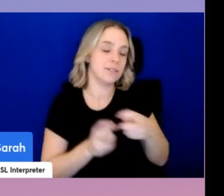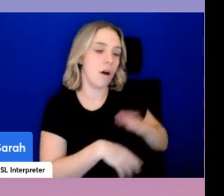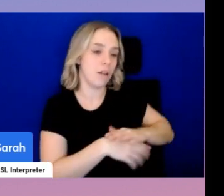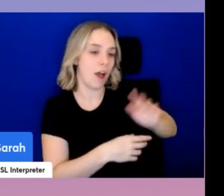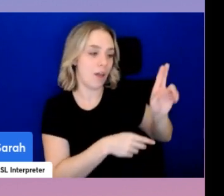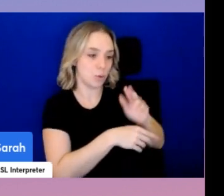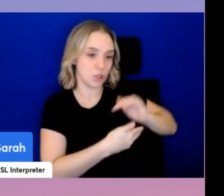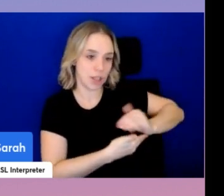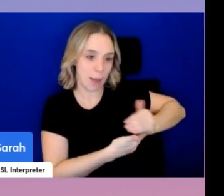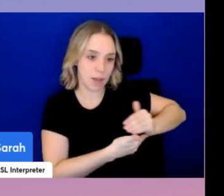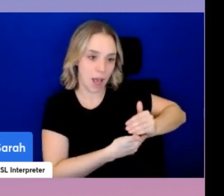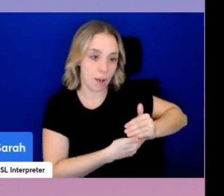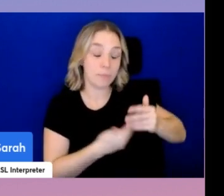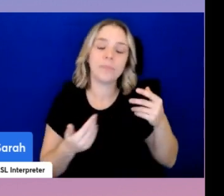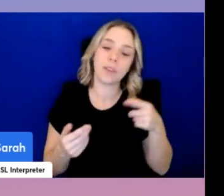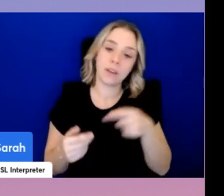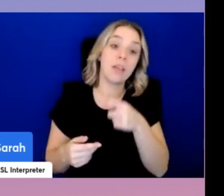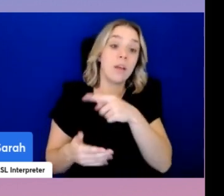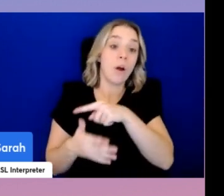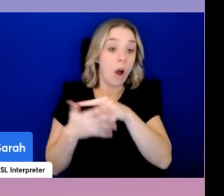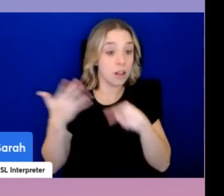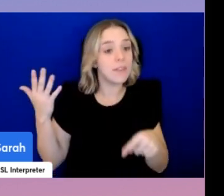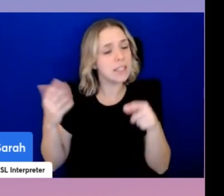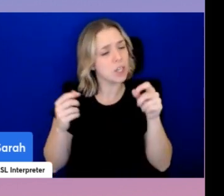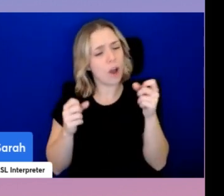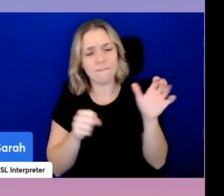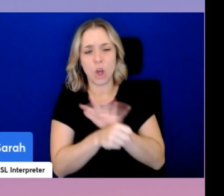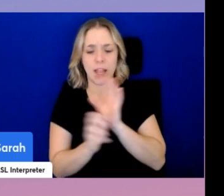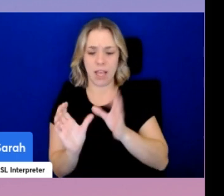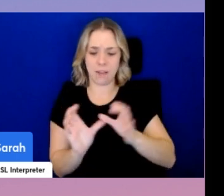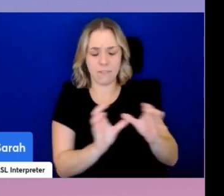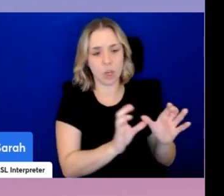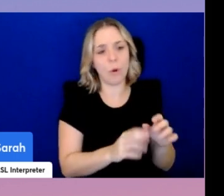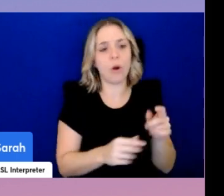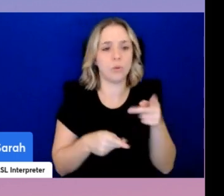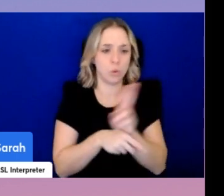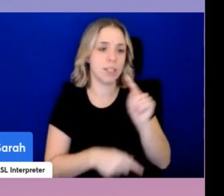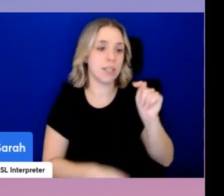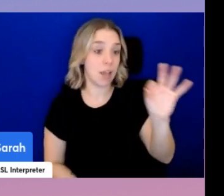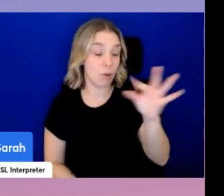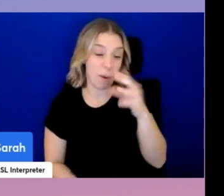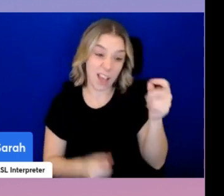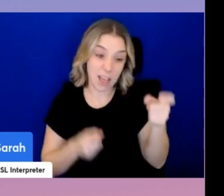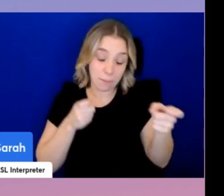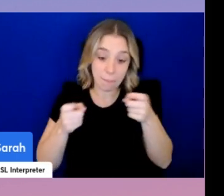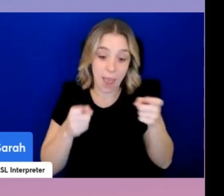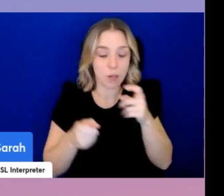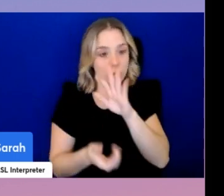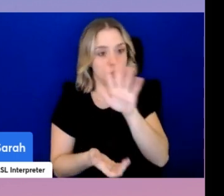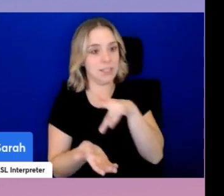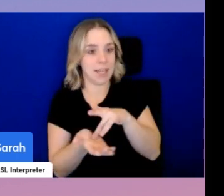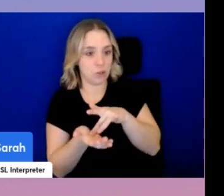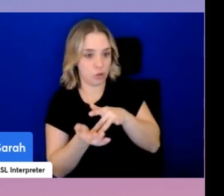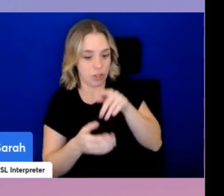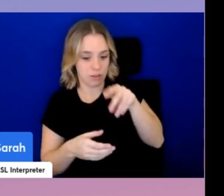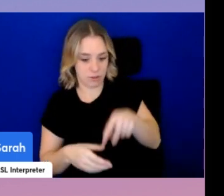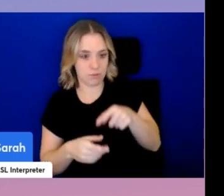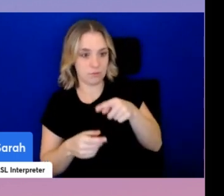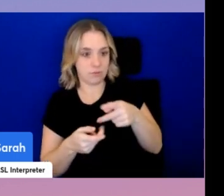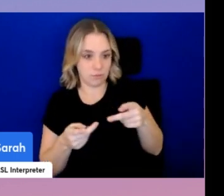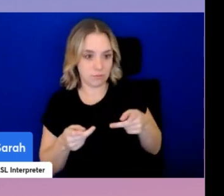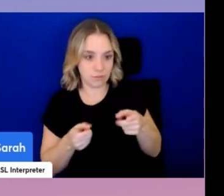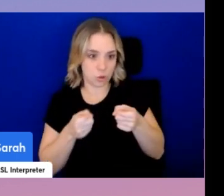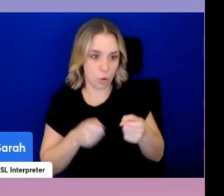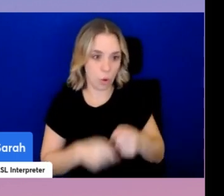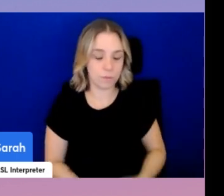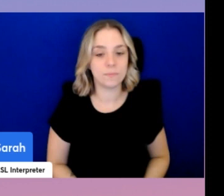Naturally, all of these aspects are fully configurable using Terraform and can be managed centrally leveraging source control. The developers